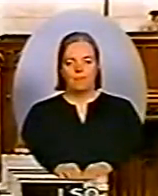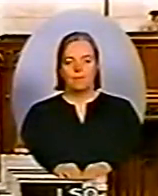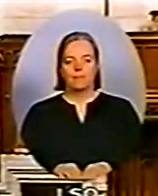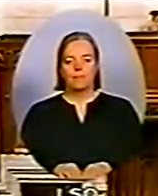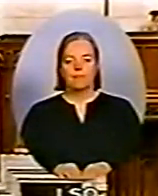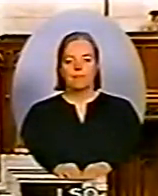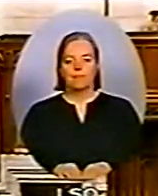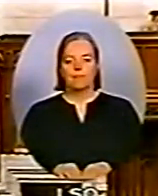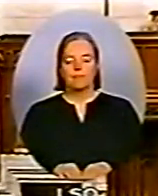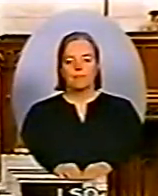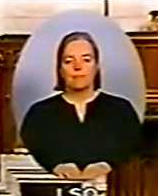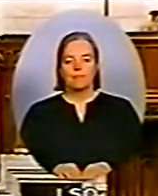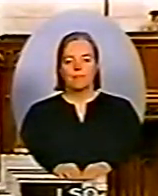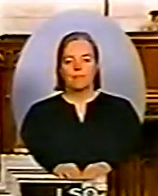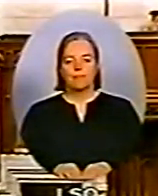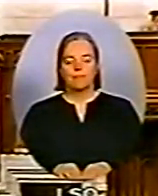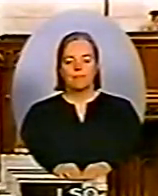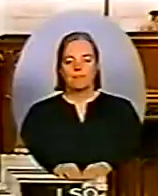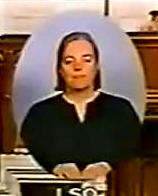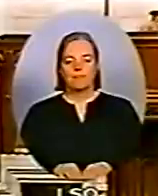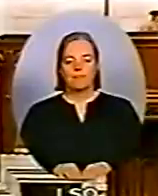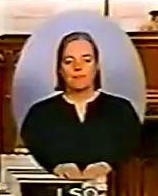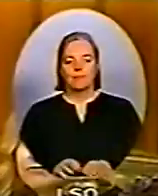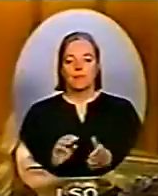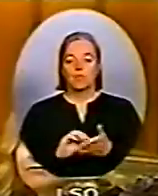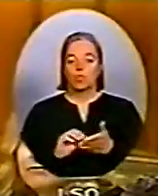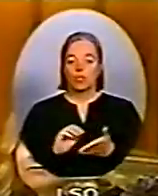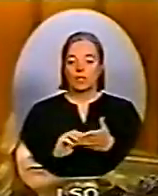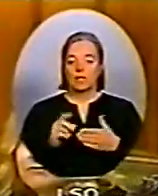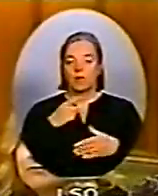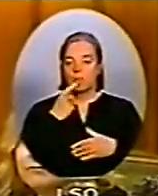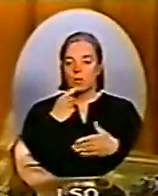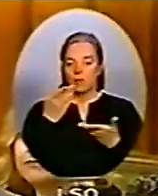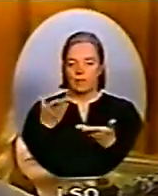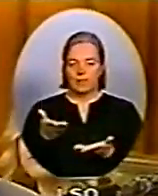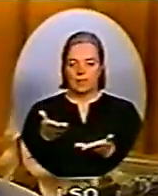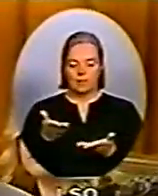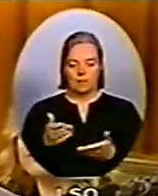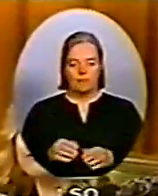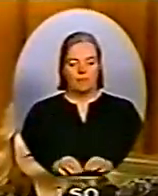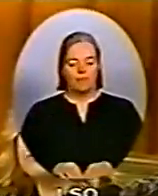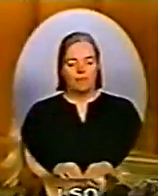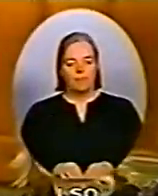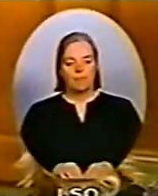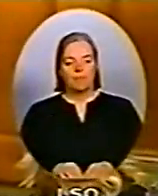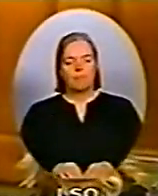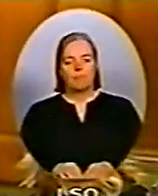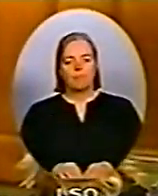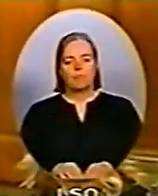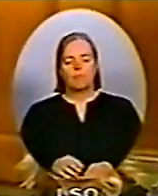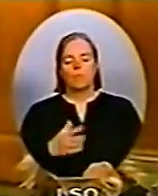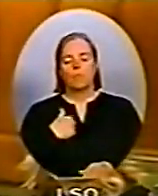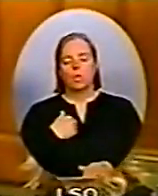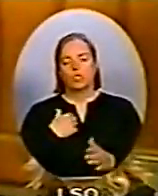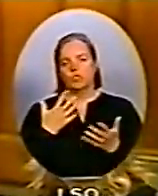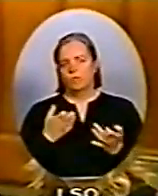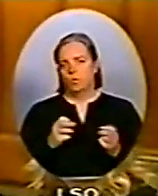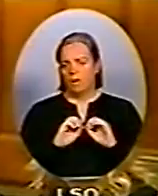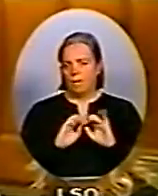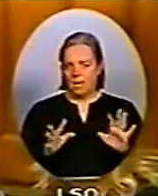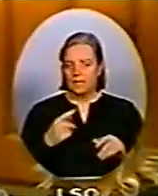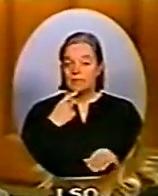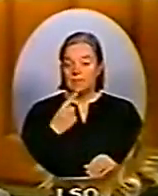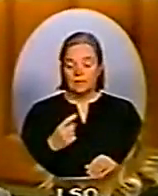Order. The Honourable Parliamentary Secretary has the floor. what I can say quite clearly, Mr. Speaker, and the member knows this full well, there is no evidence. In fact,